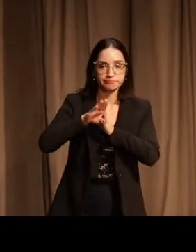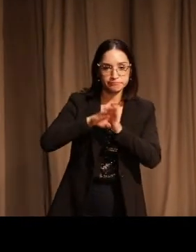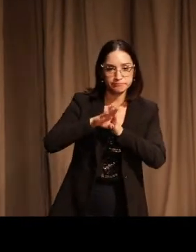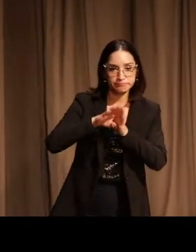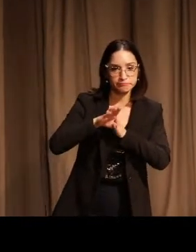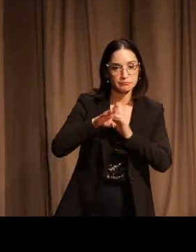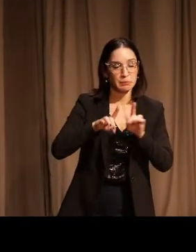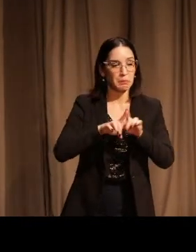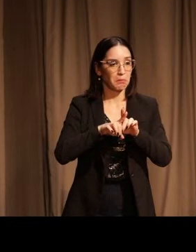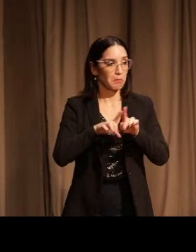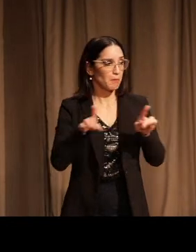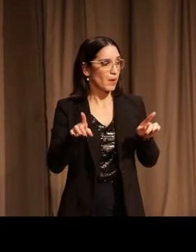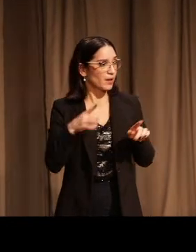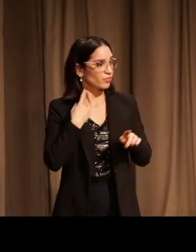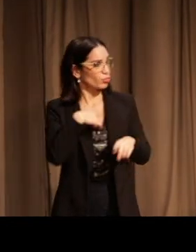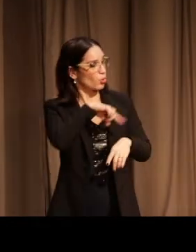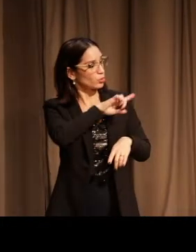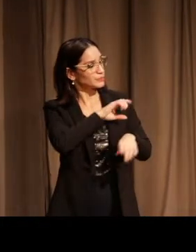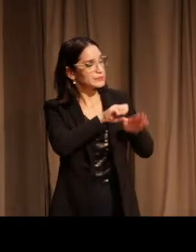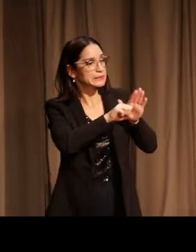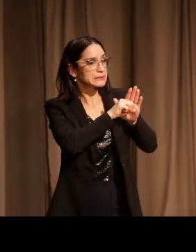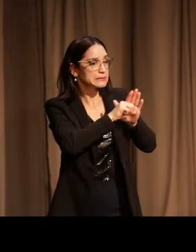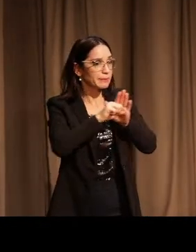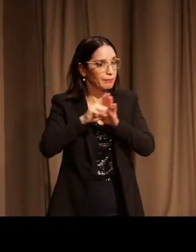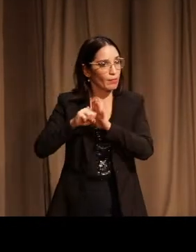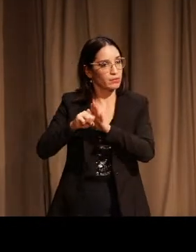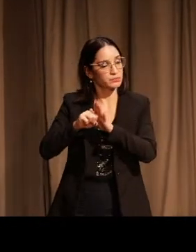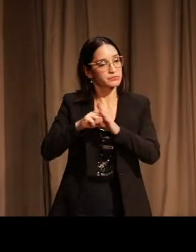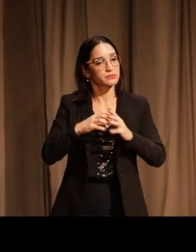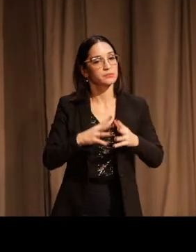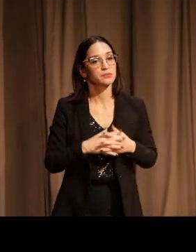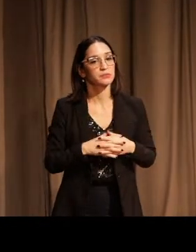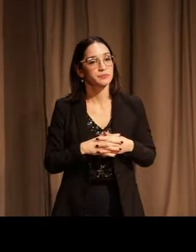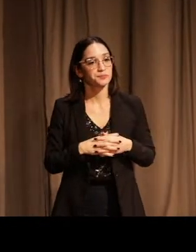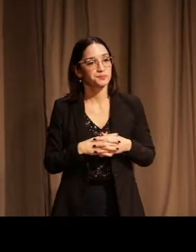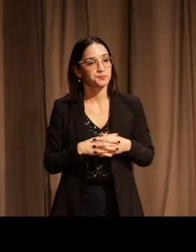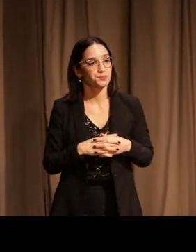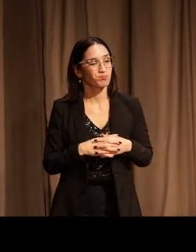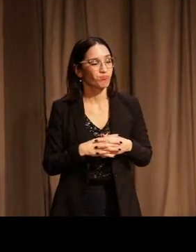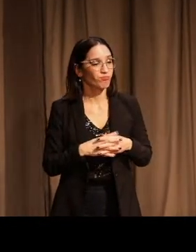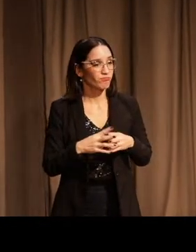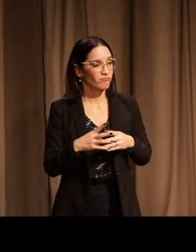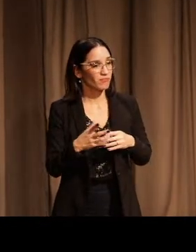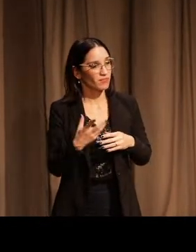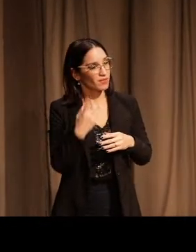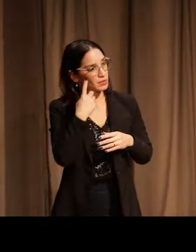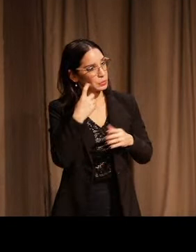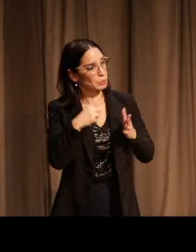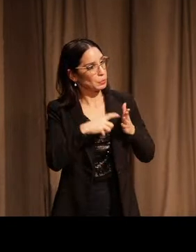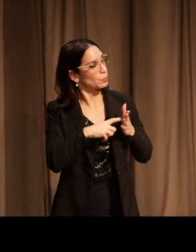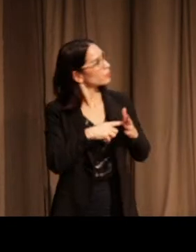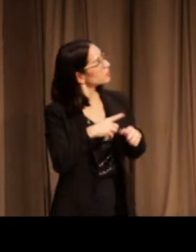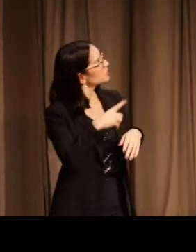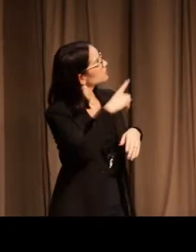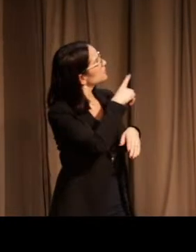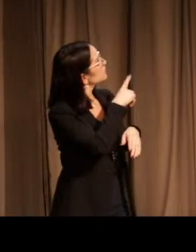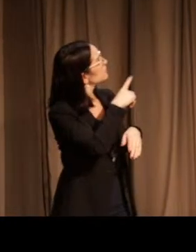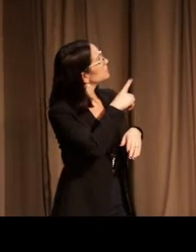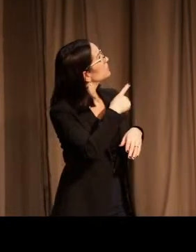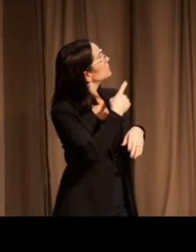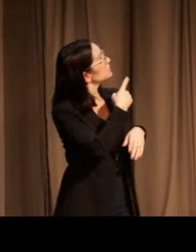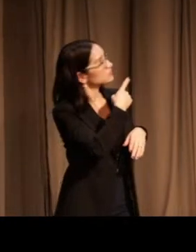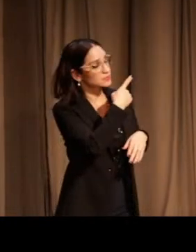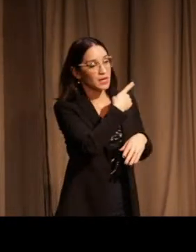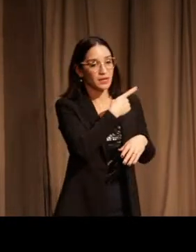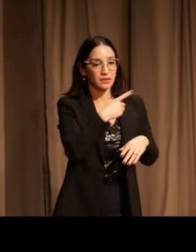symbols and created the paintings. The cover and the back of the case is my